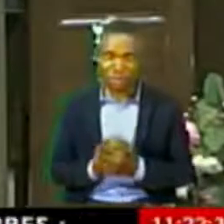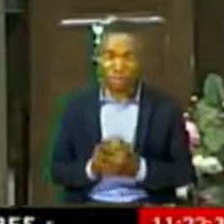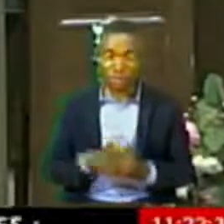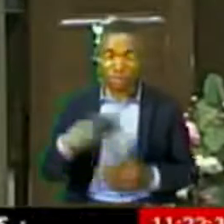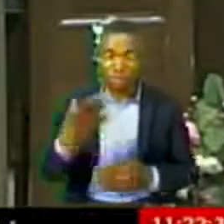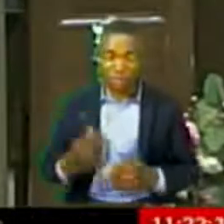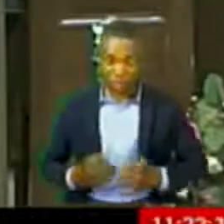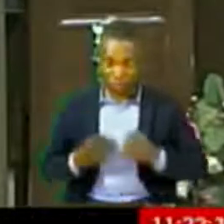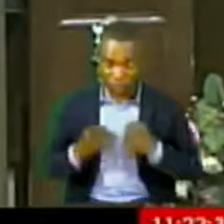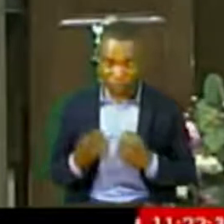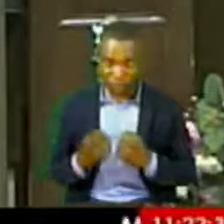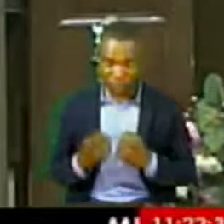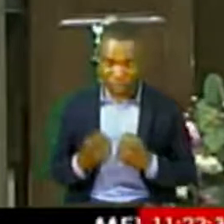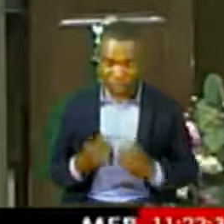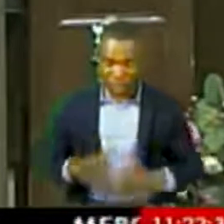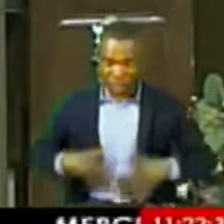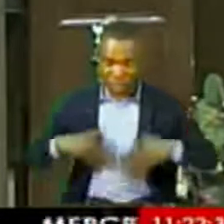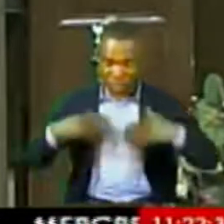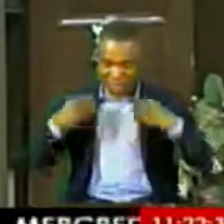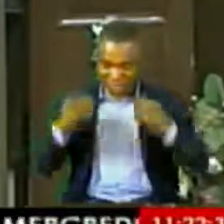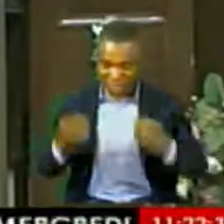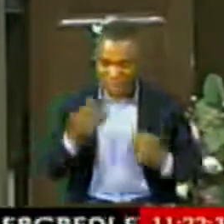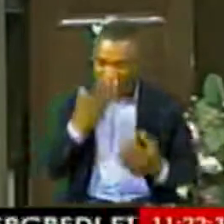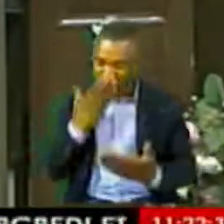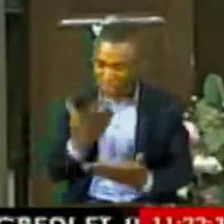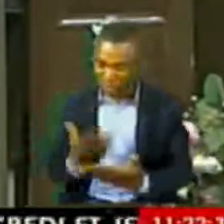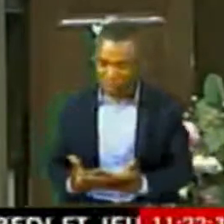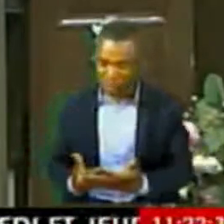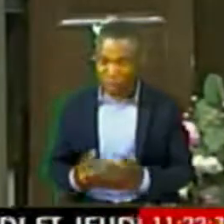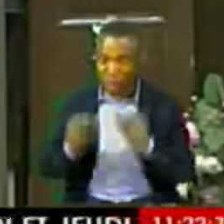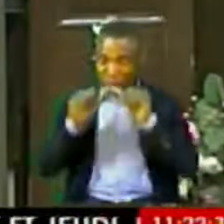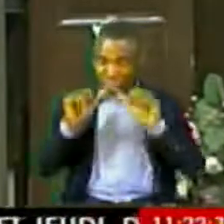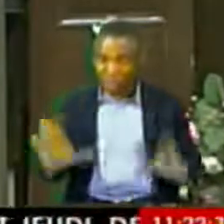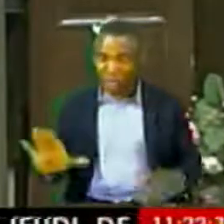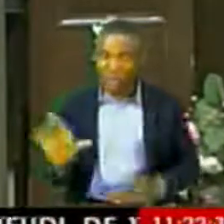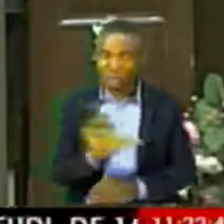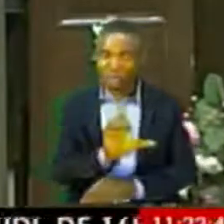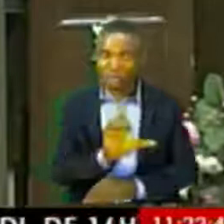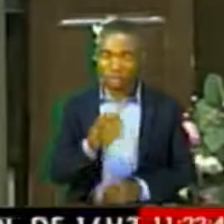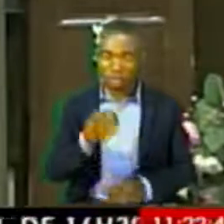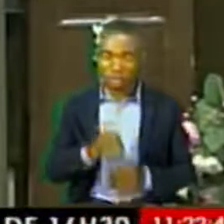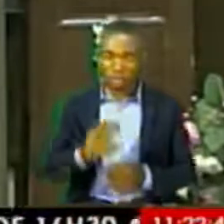Give us the strength. Give everything. Bless the preacher, everything.